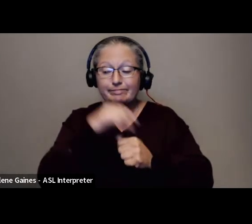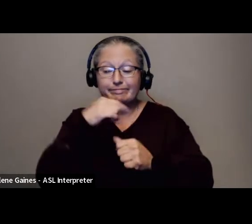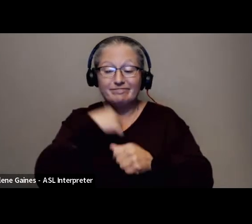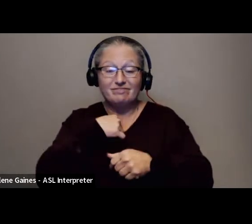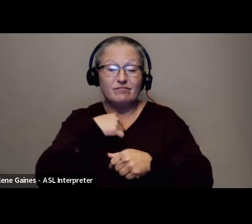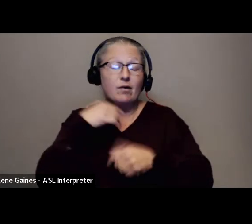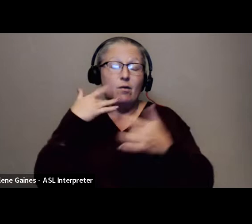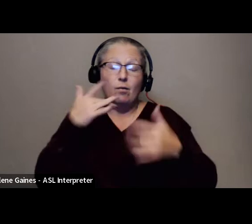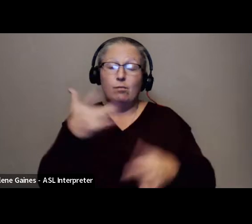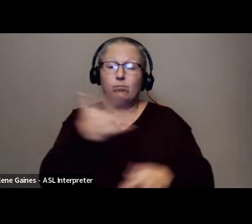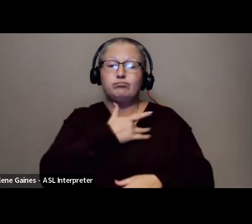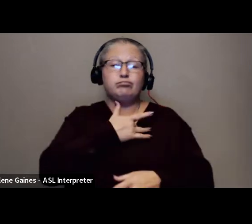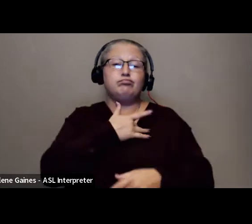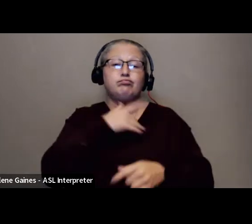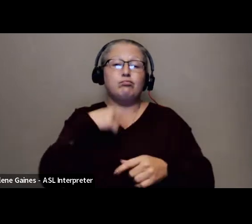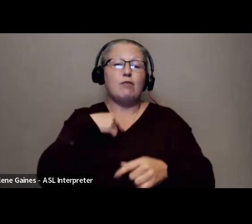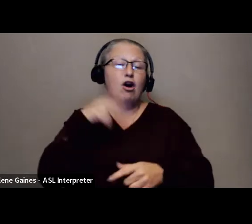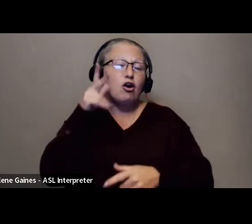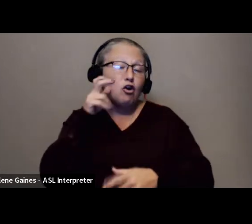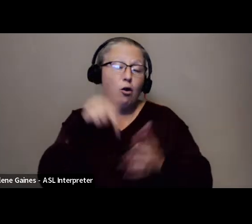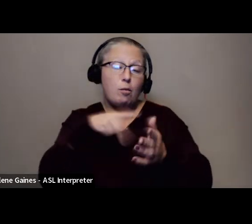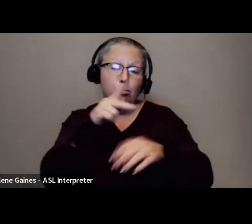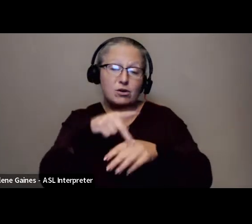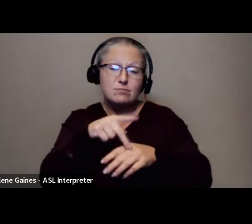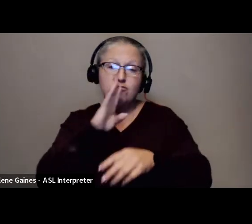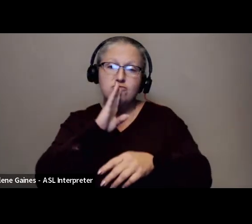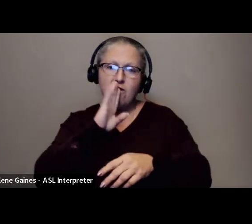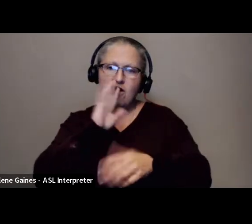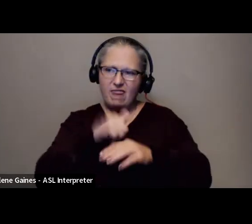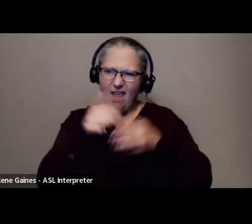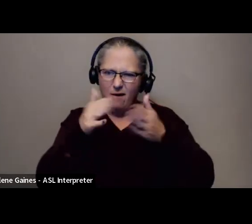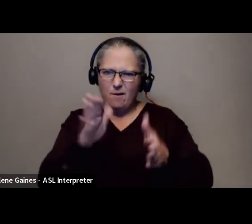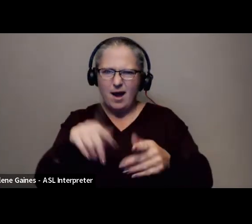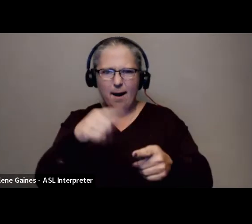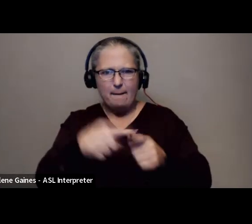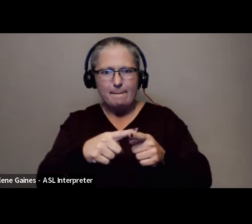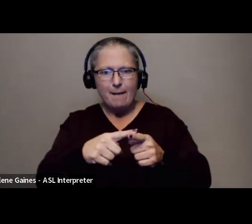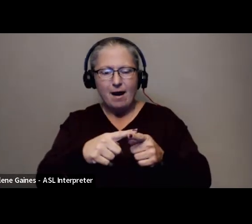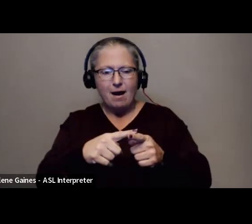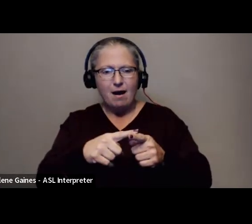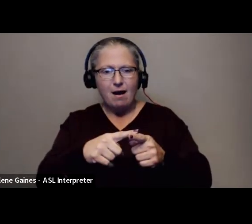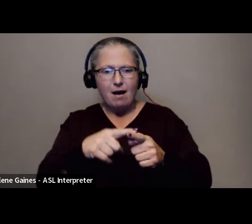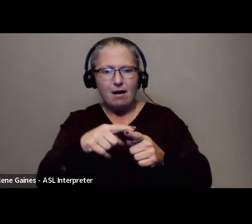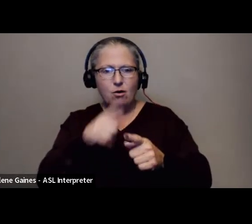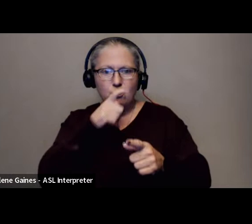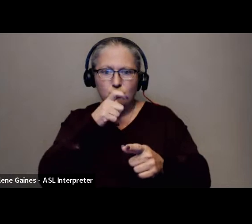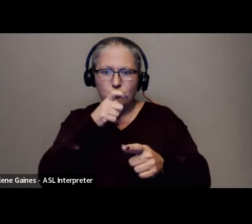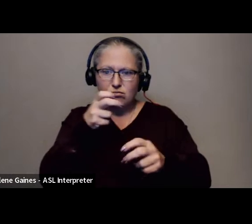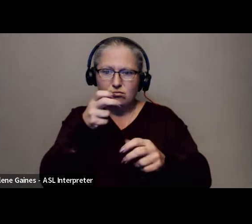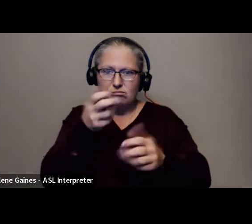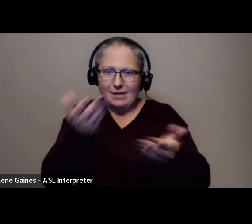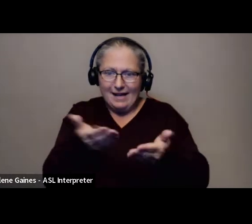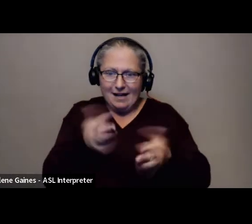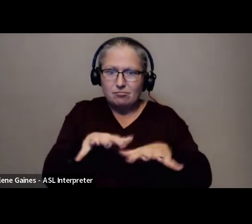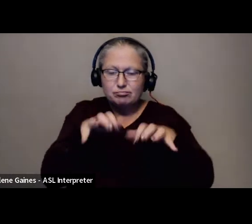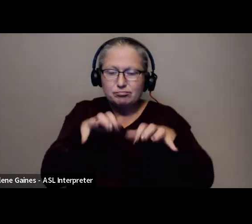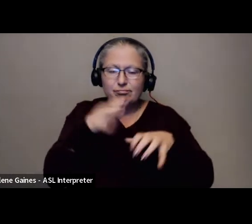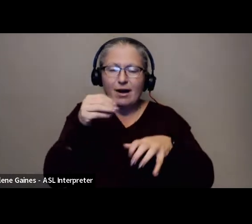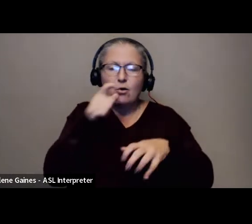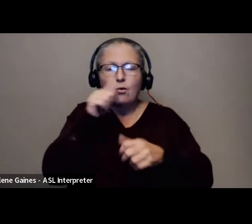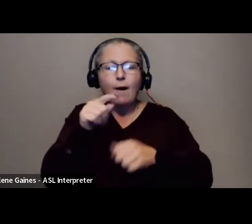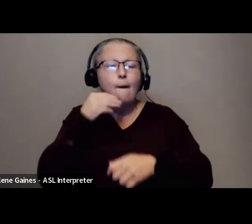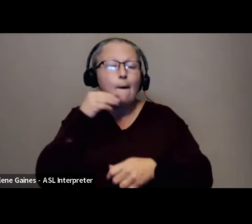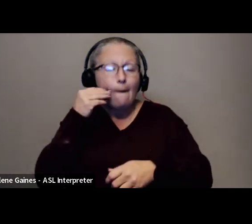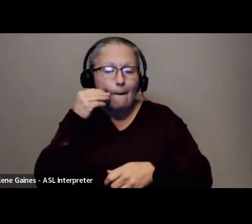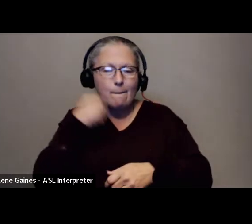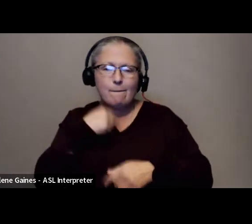absolutely moved when I heard principals talk that way about the people sitting behind me and those who are at home who couldn't be here. I